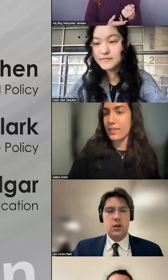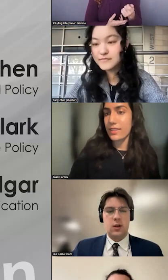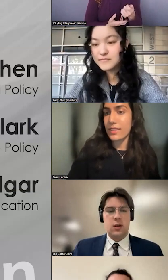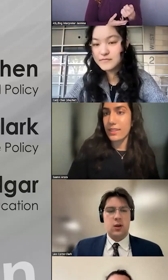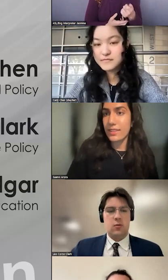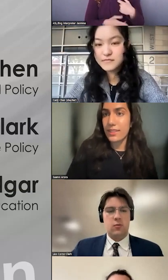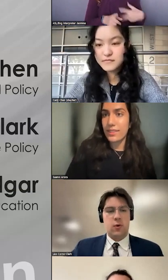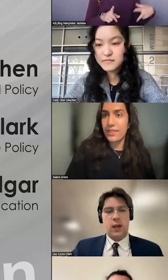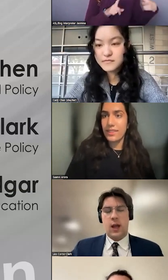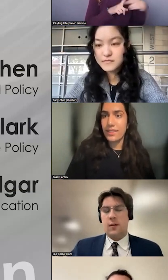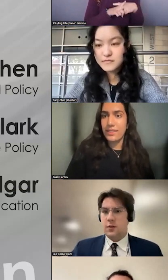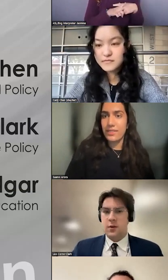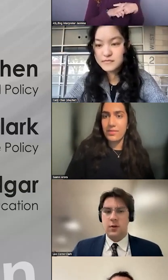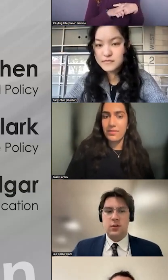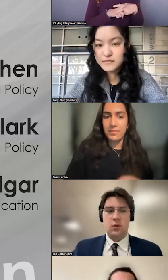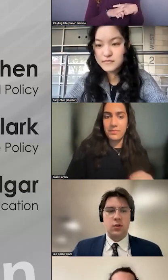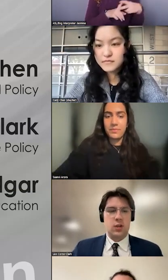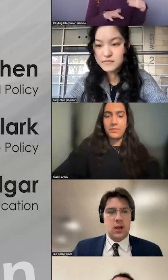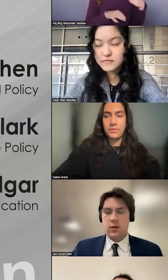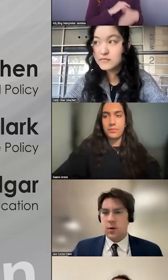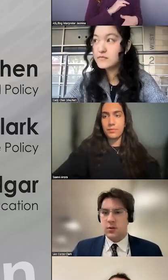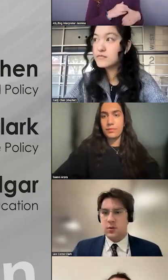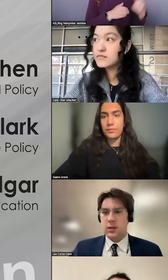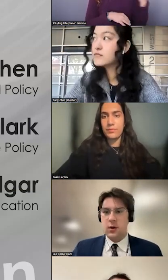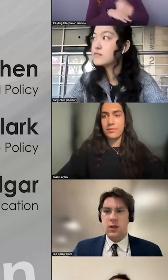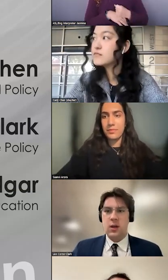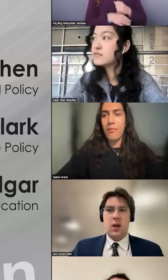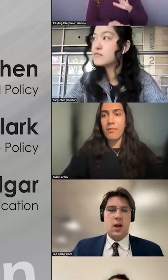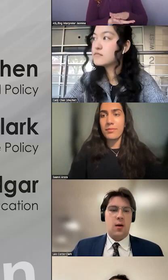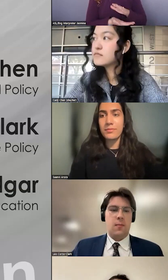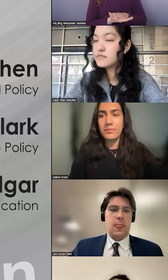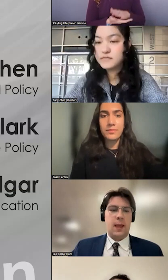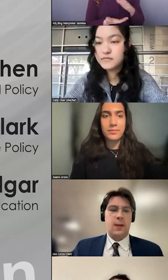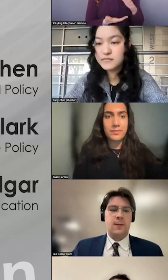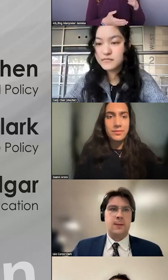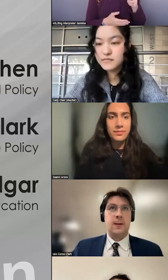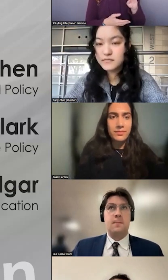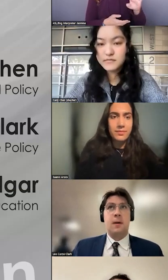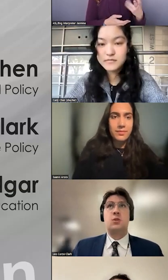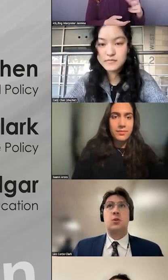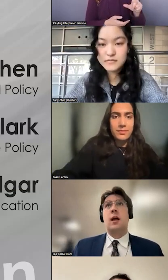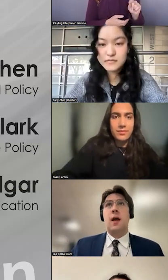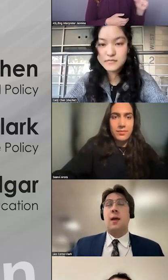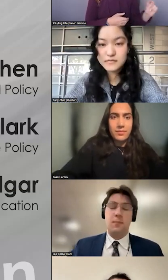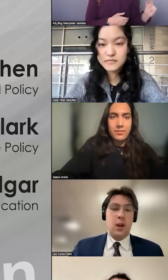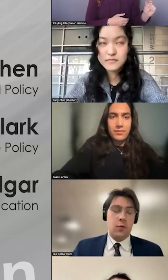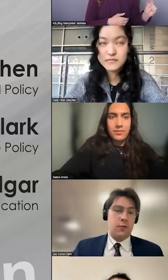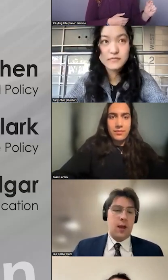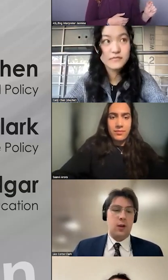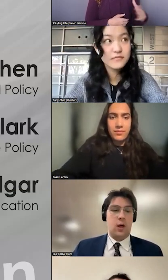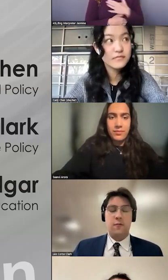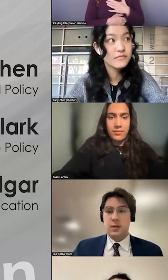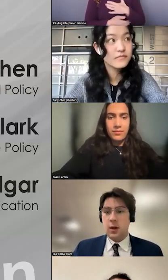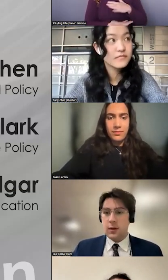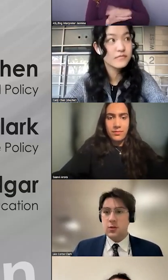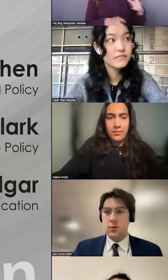appointed, right after school shut down in March of 2020. And my school had been known for having a